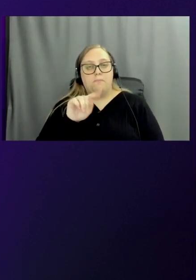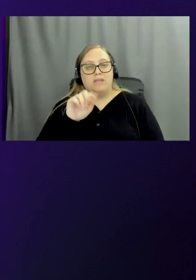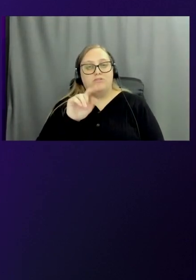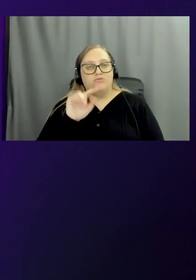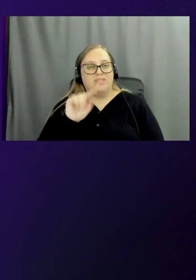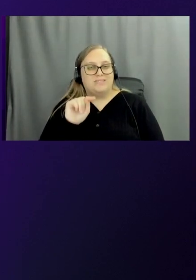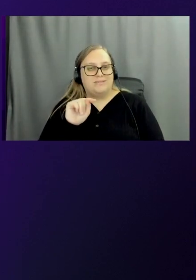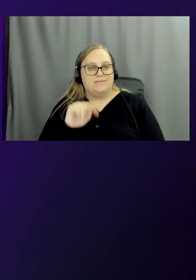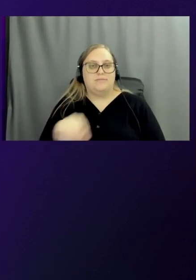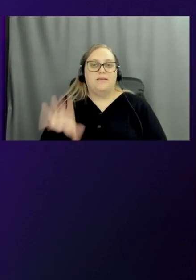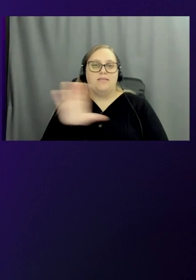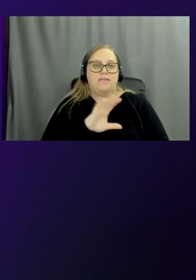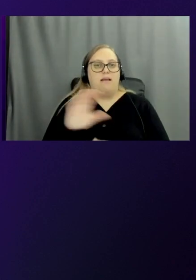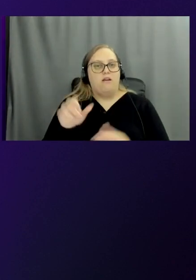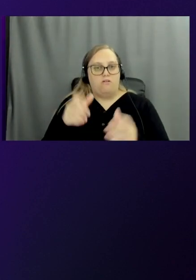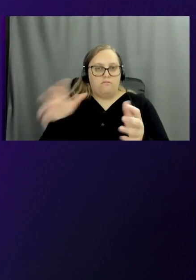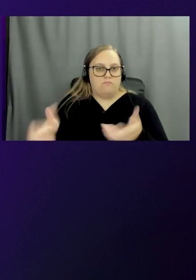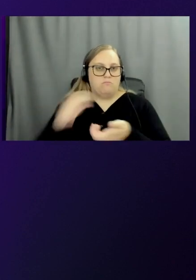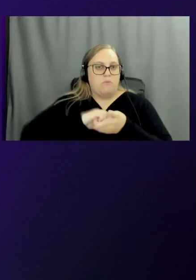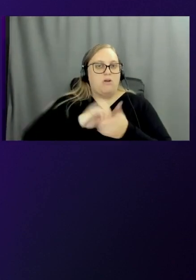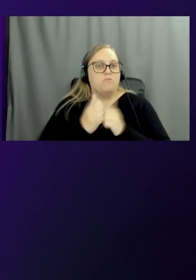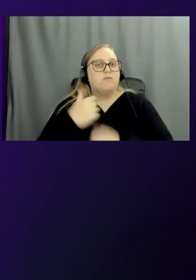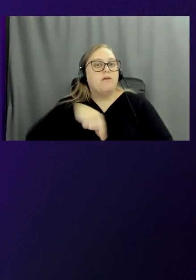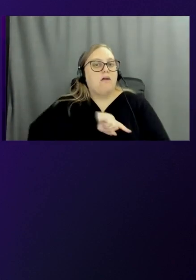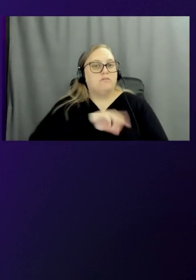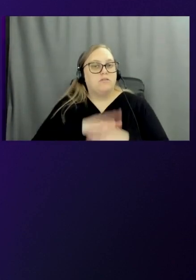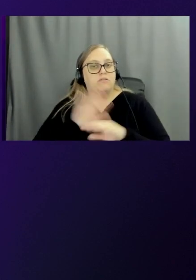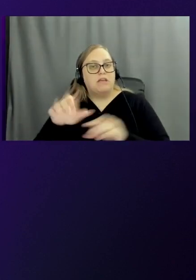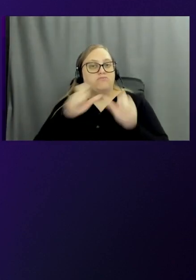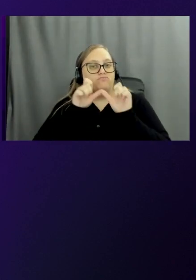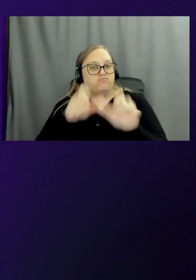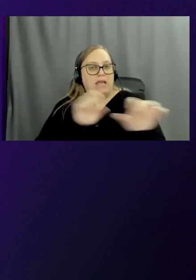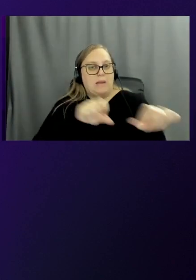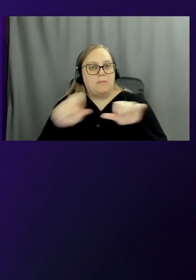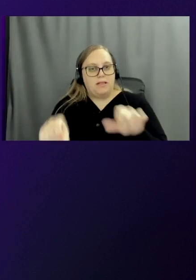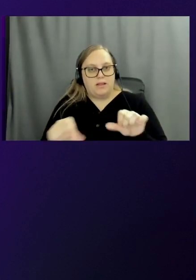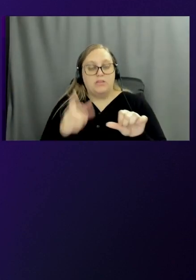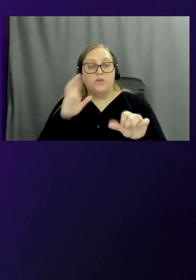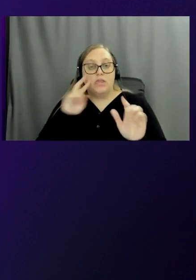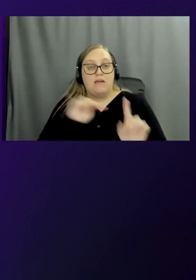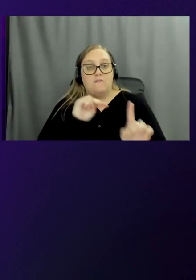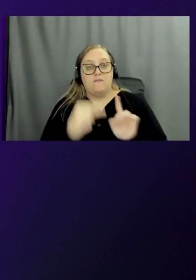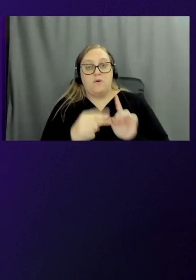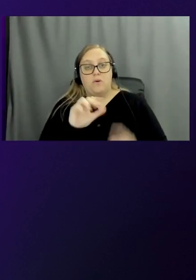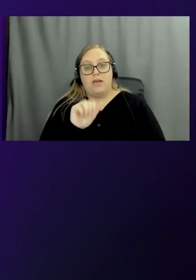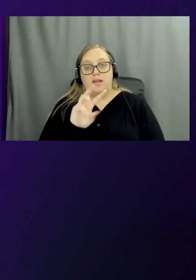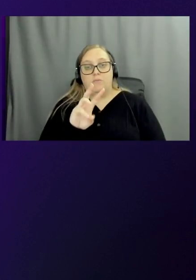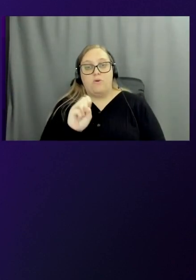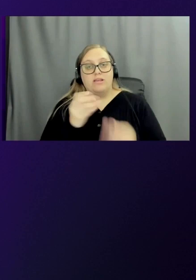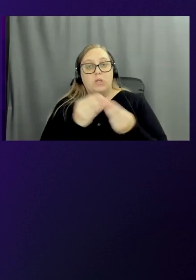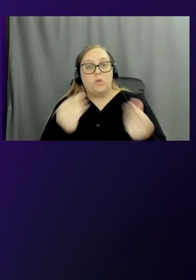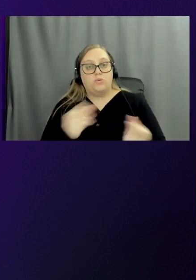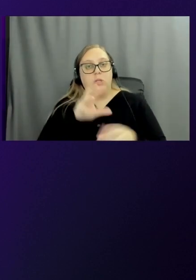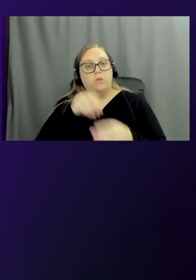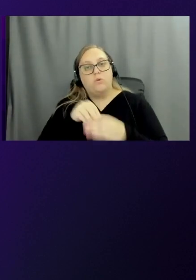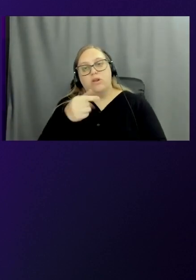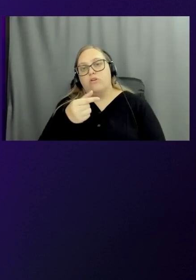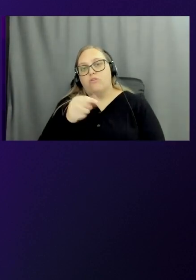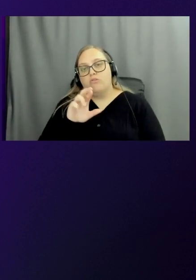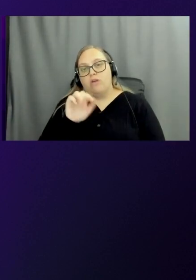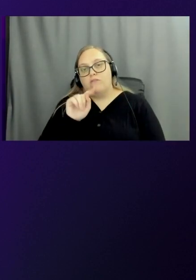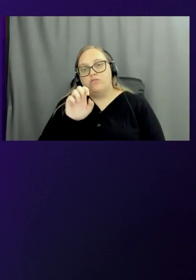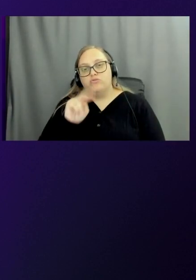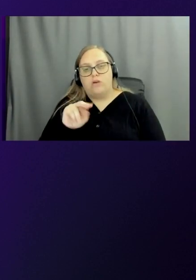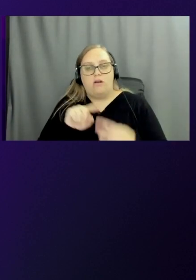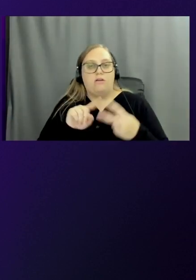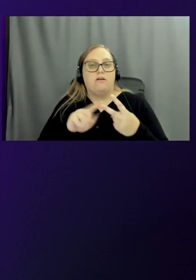environmental sustainability journey. And they view AWS silicon solutions, including Graviton, as well as our machine learning